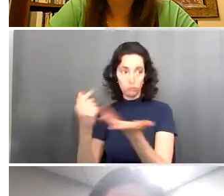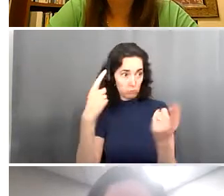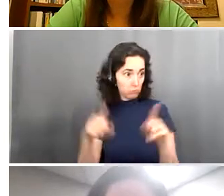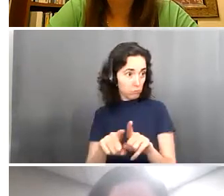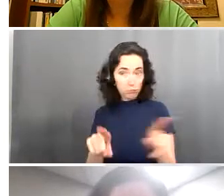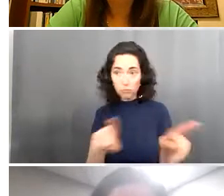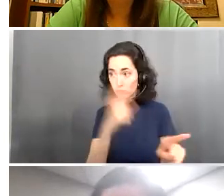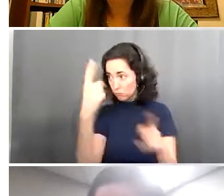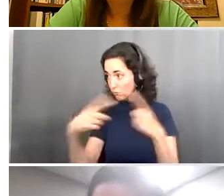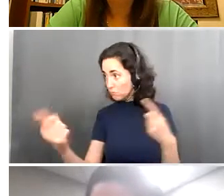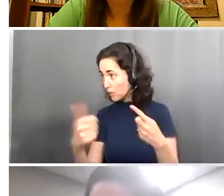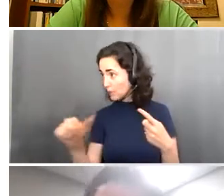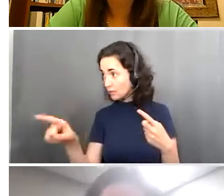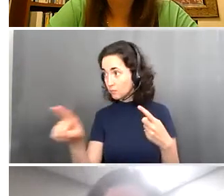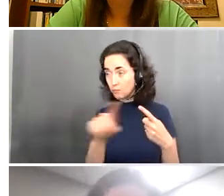Any objections?